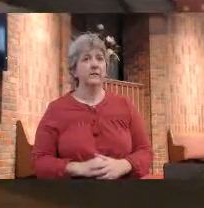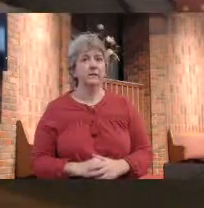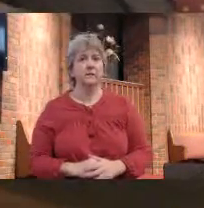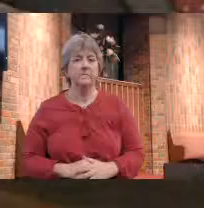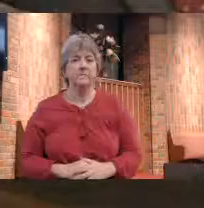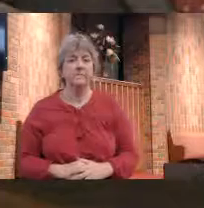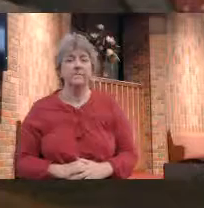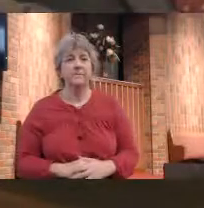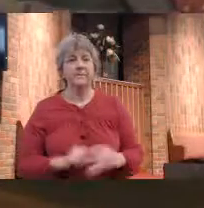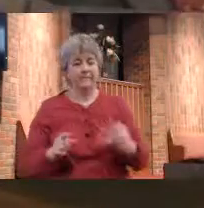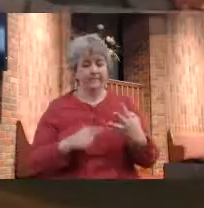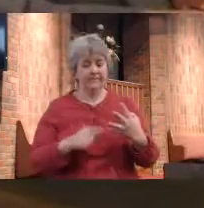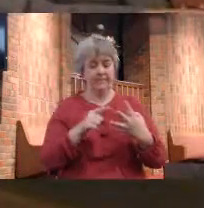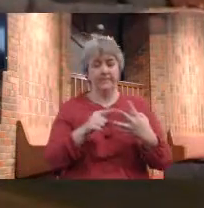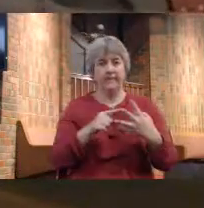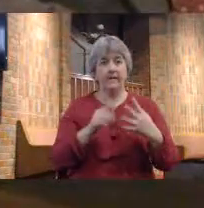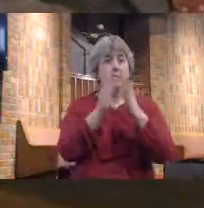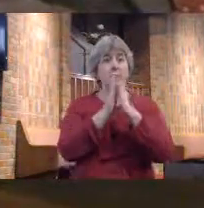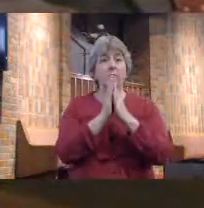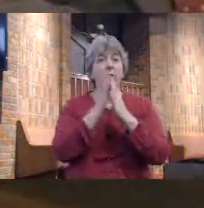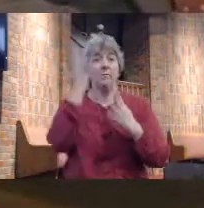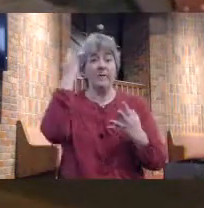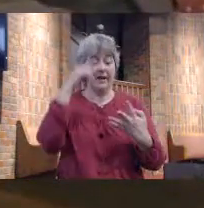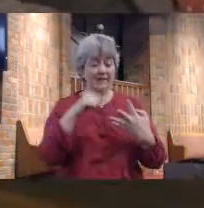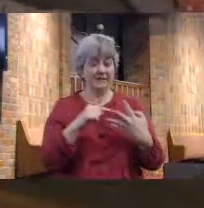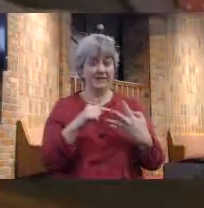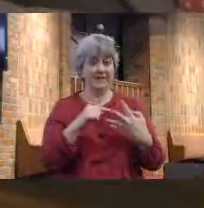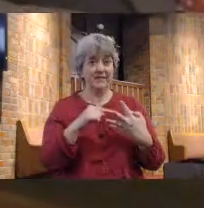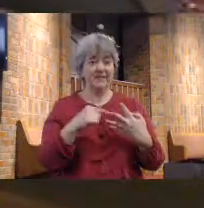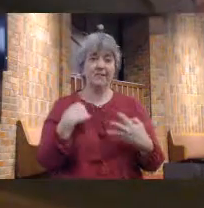But we also pray because of our own weakness.